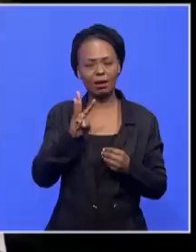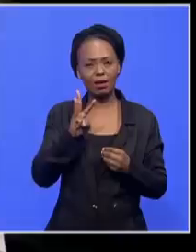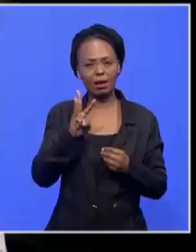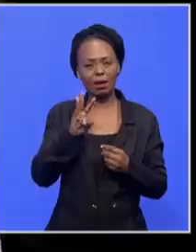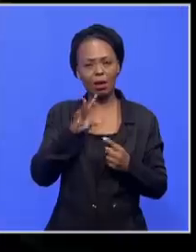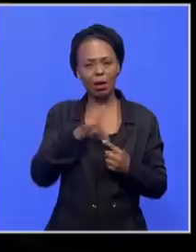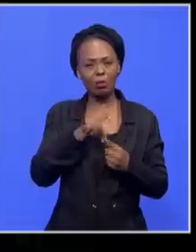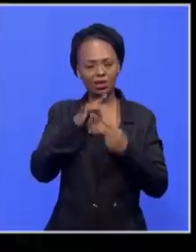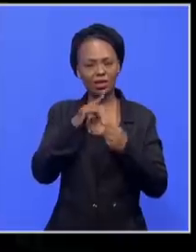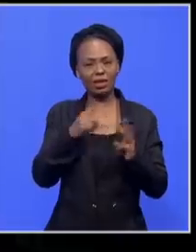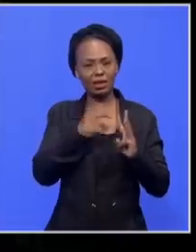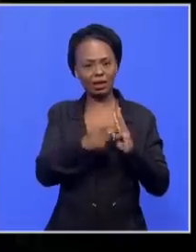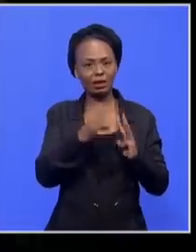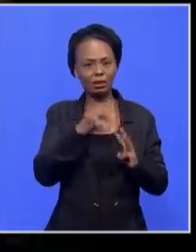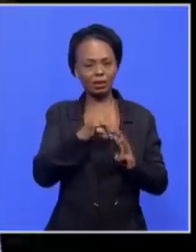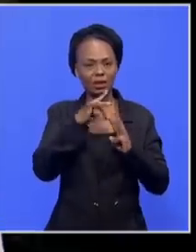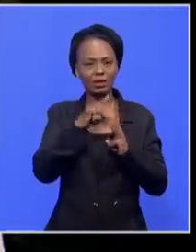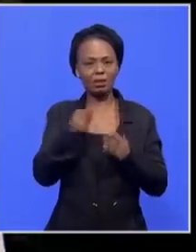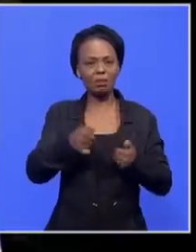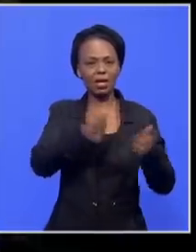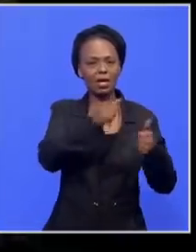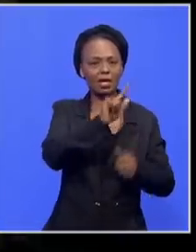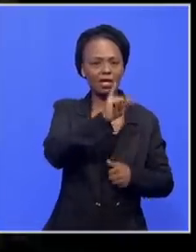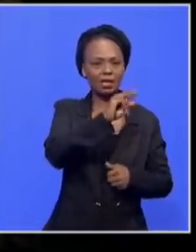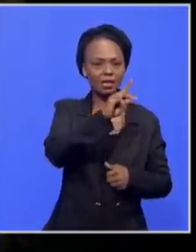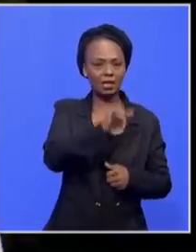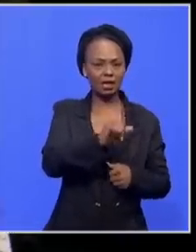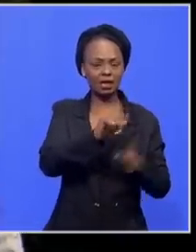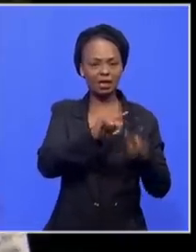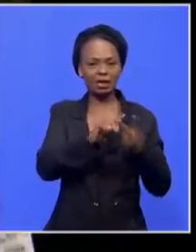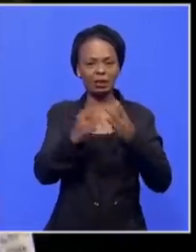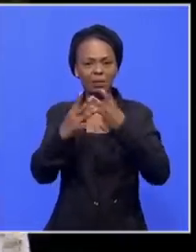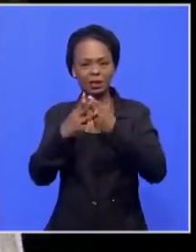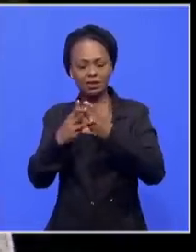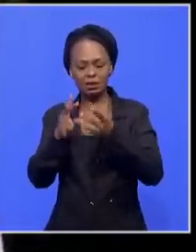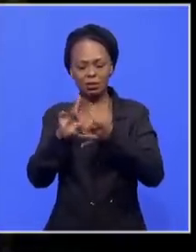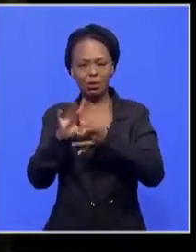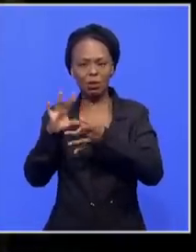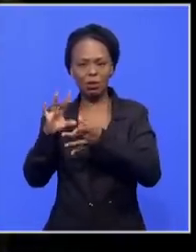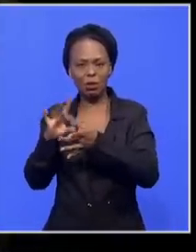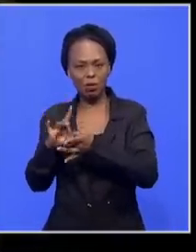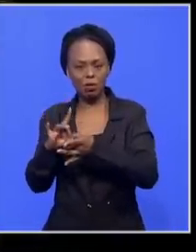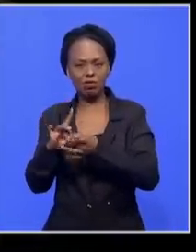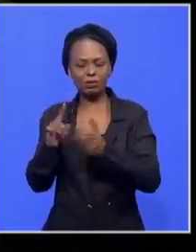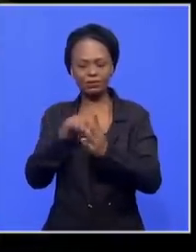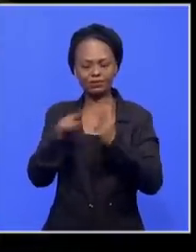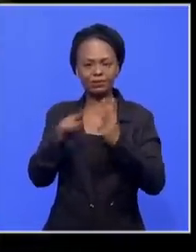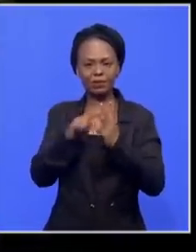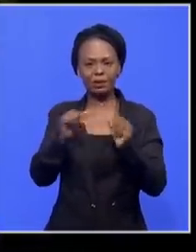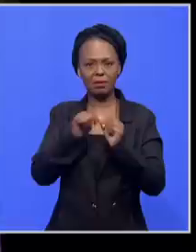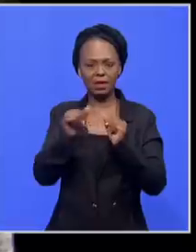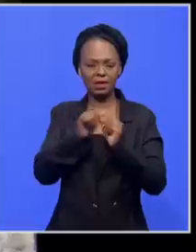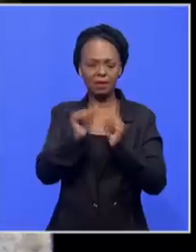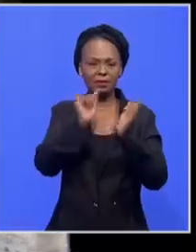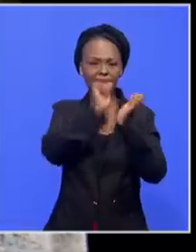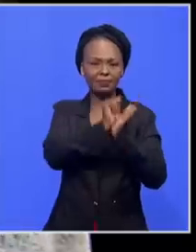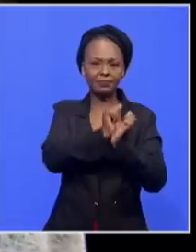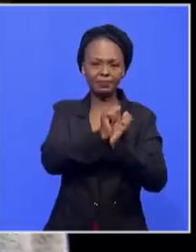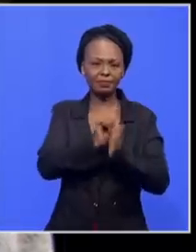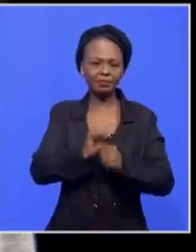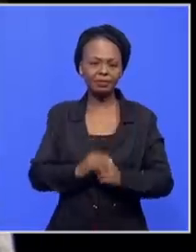another prison, or go back home, which means prison, because I don't have papers, right? Anytime I'm caught, it's prison. So,